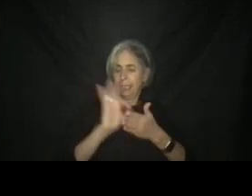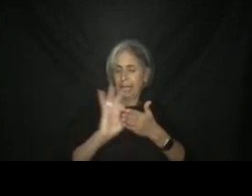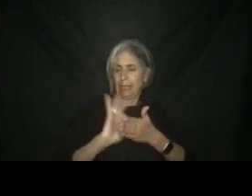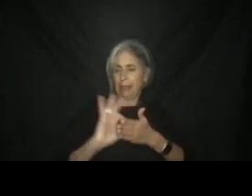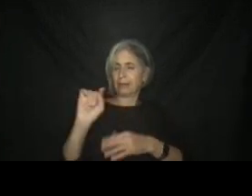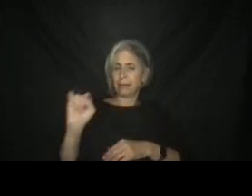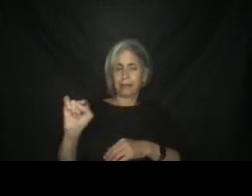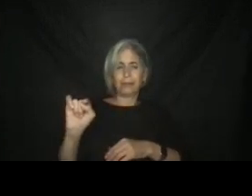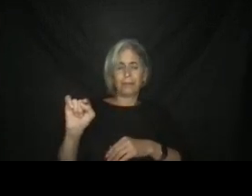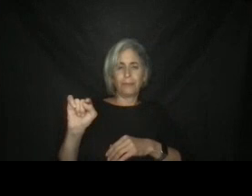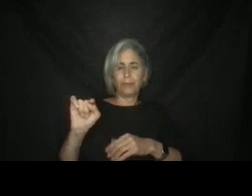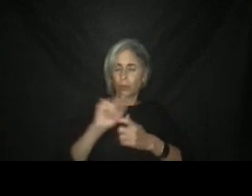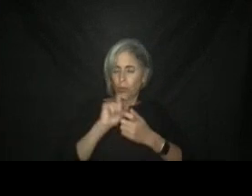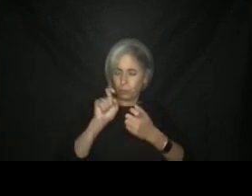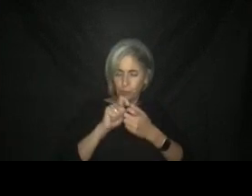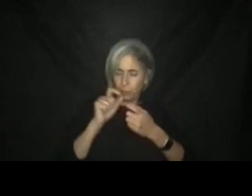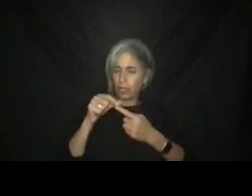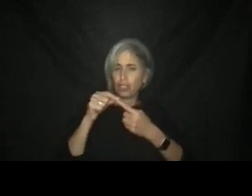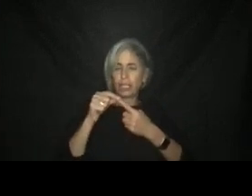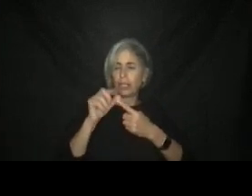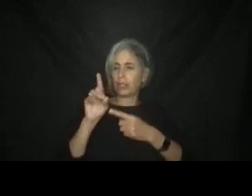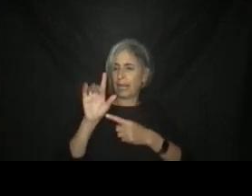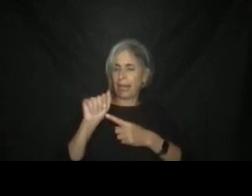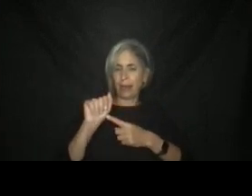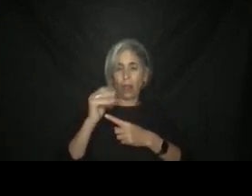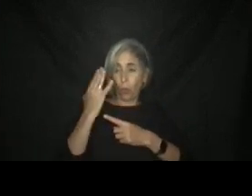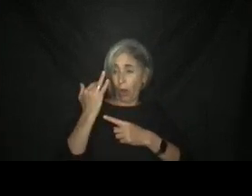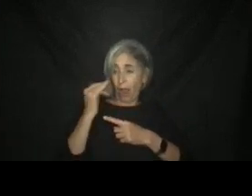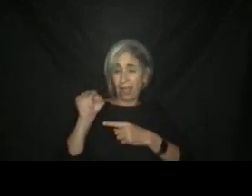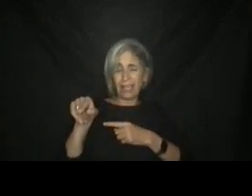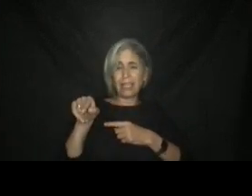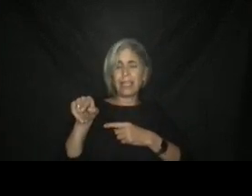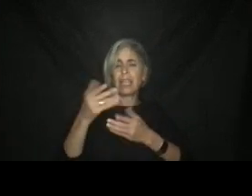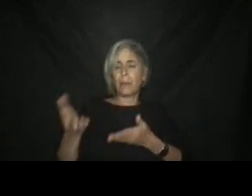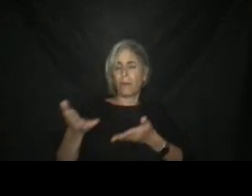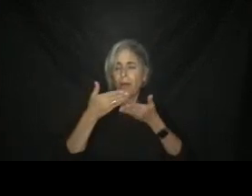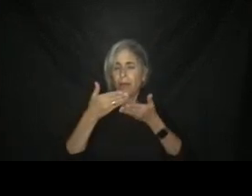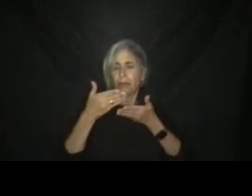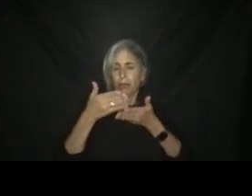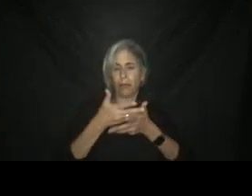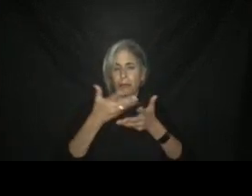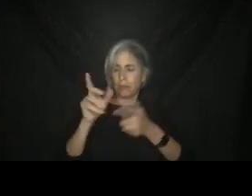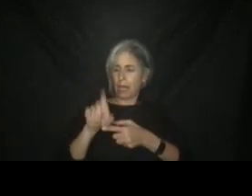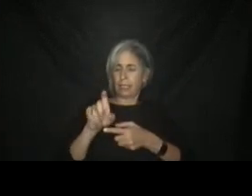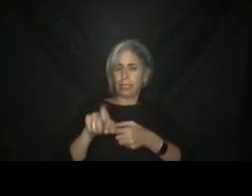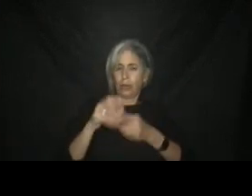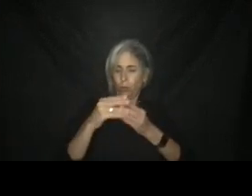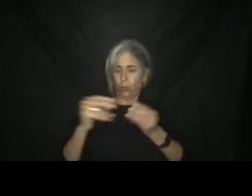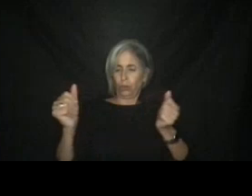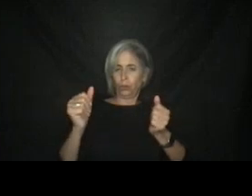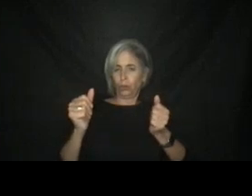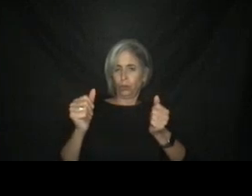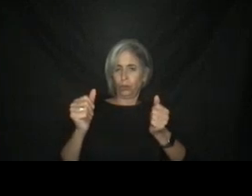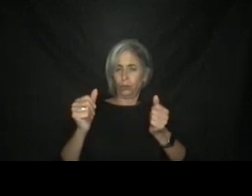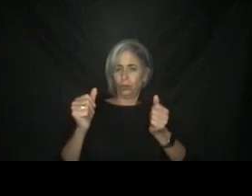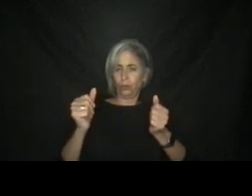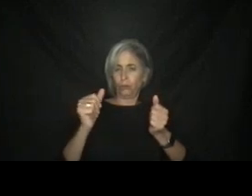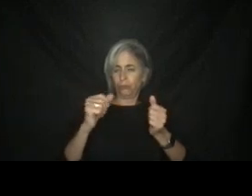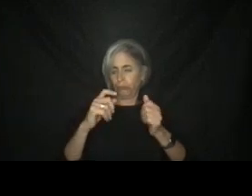this particular data set because it provides us with the necessary spatial resolution to carve up